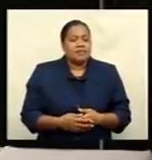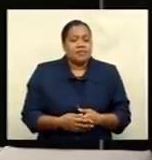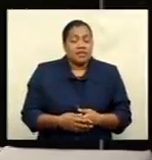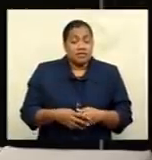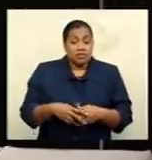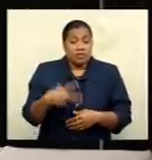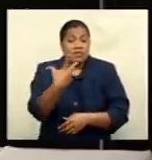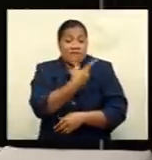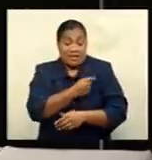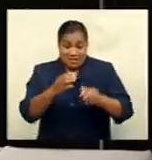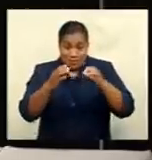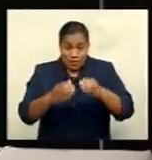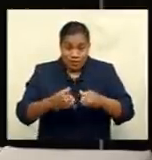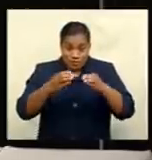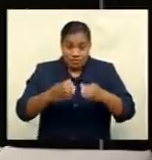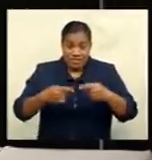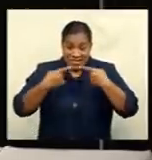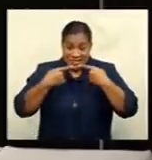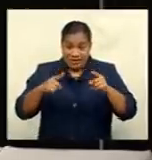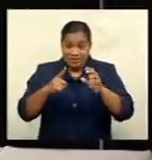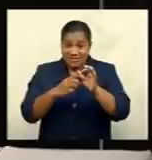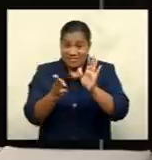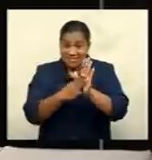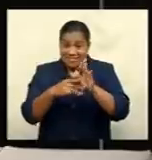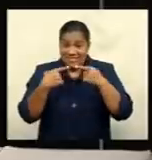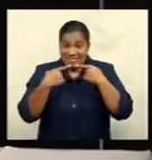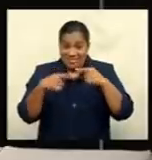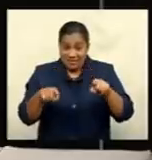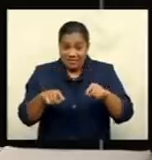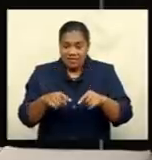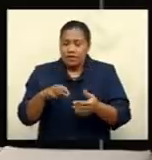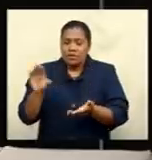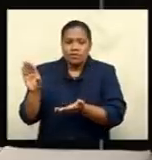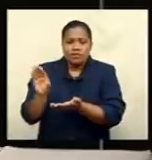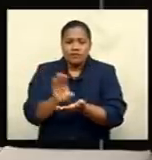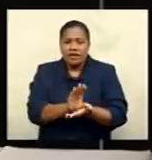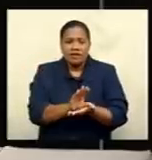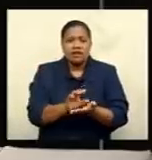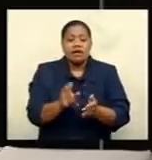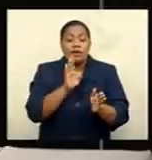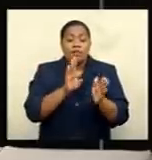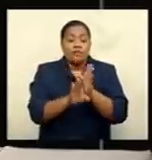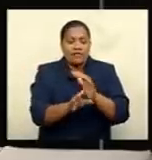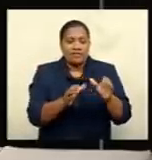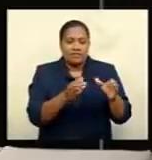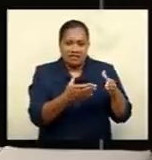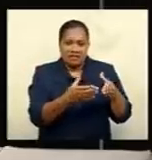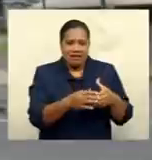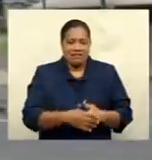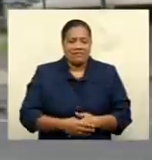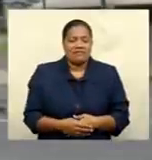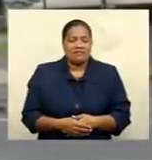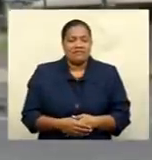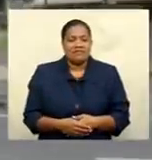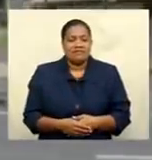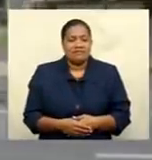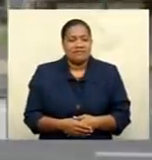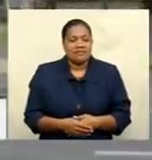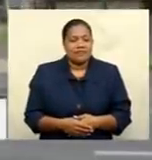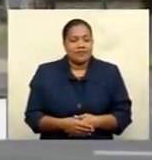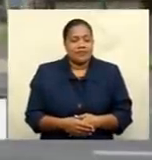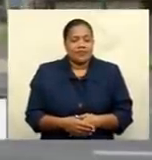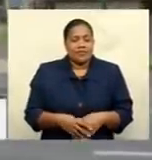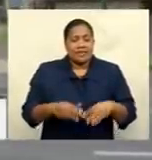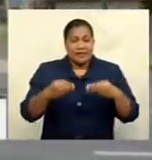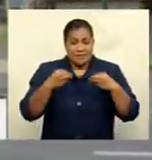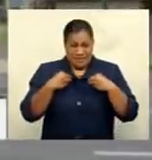lottery that was announced by the Prime Minister is funded by the private sector. Koretandulala reports. Business houses